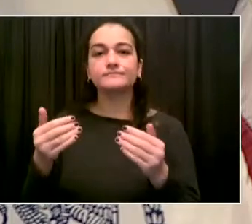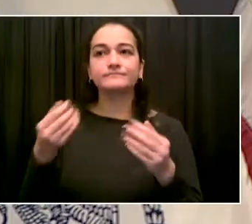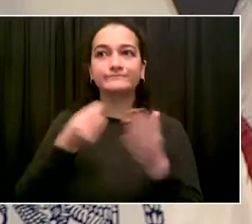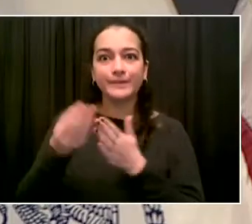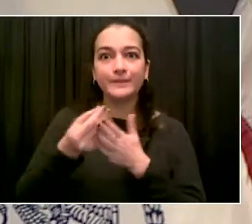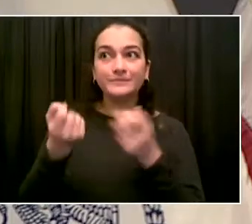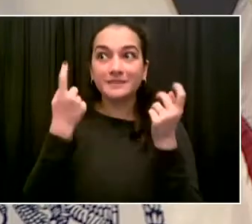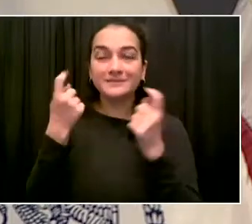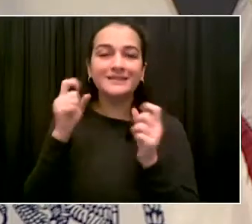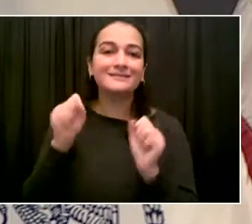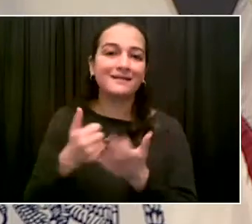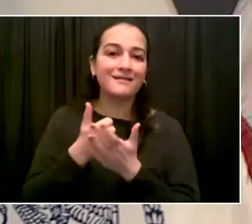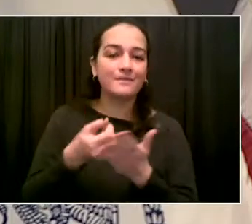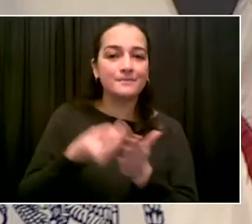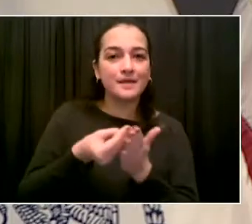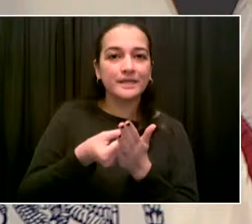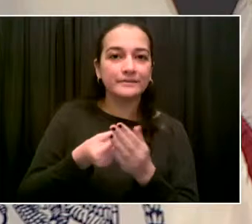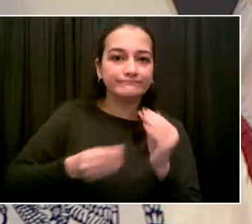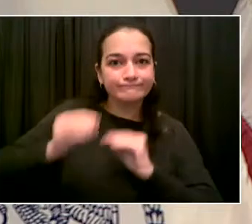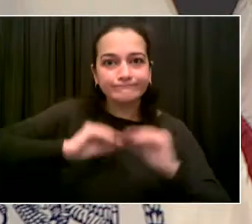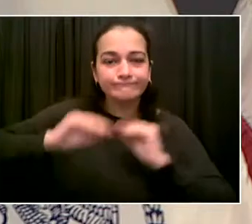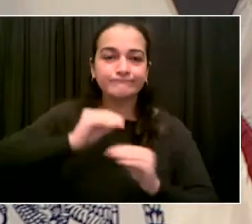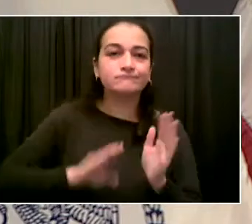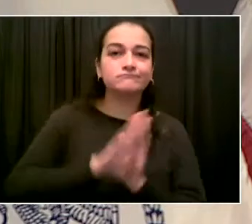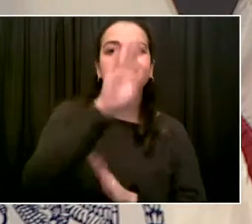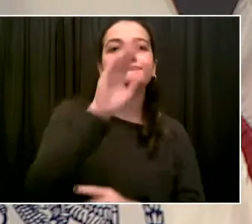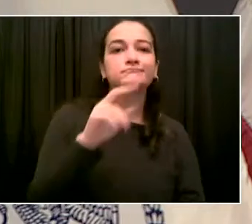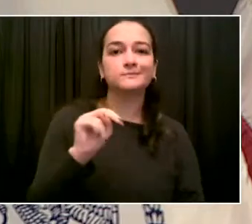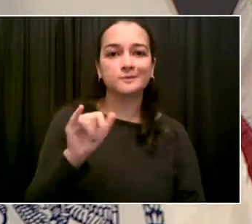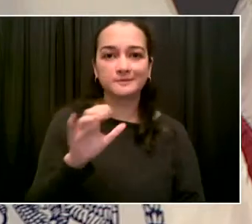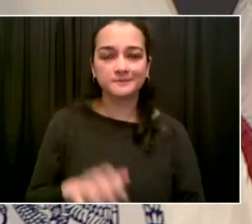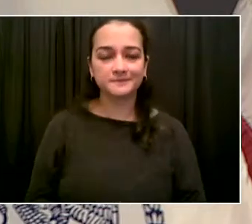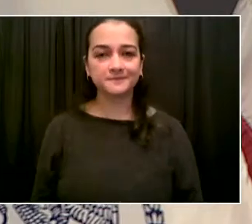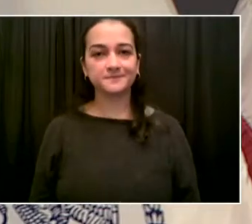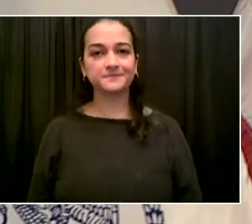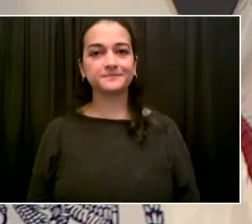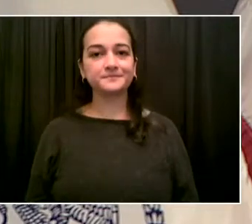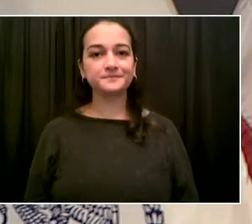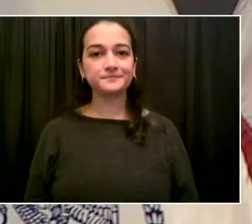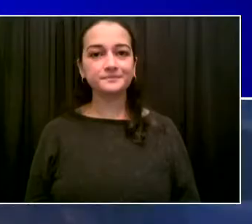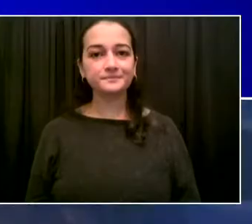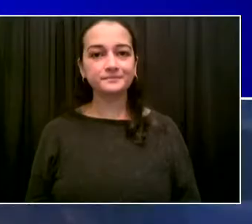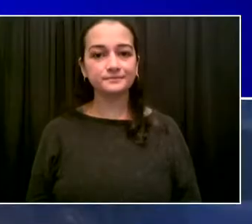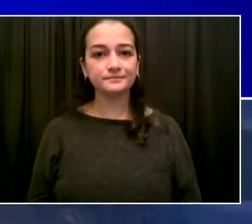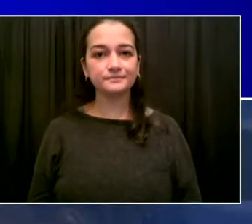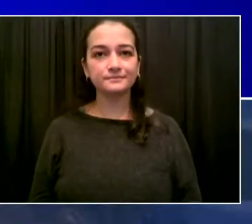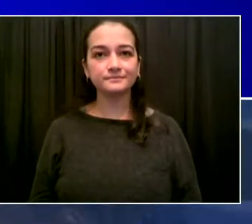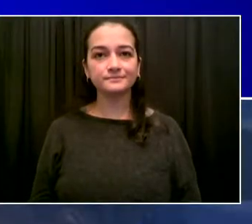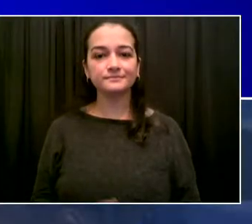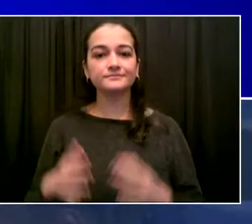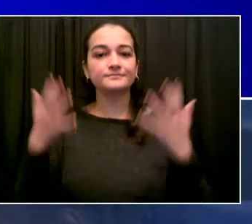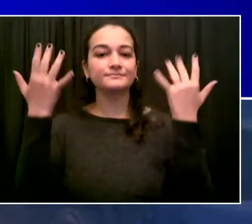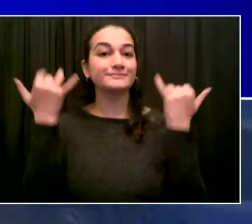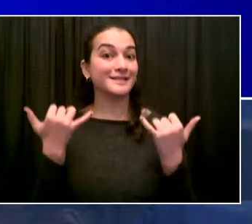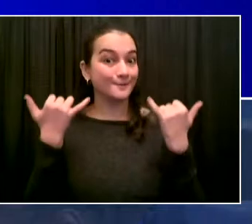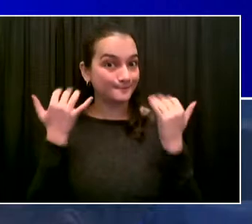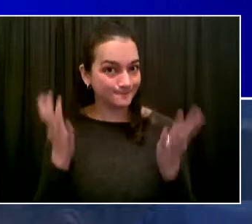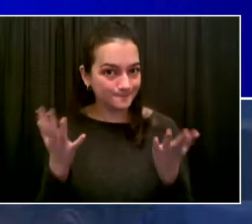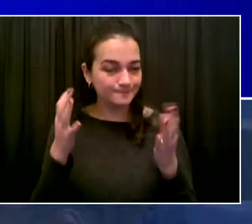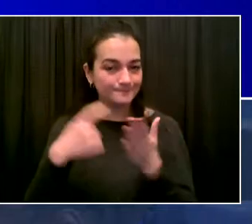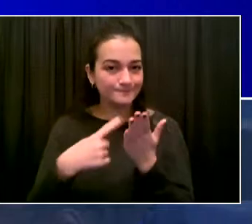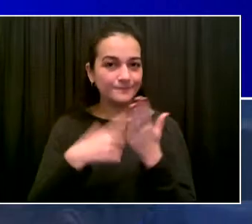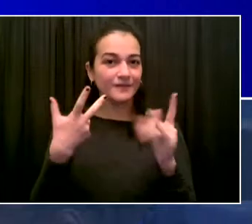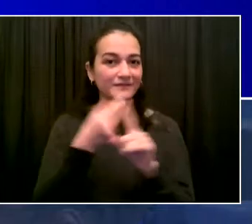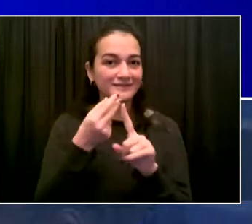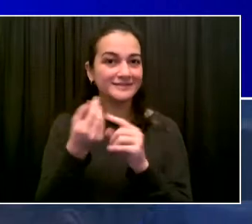all begins with vaccination. This is why we're able to celebrate good news today. And number one, doses administered today,